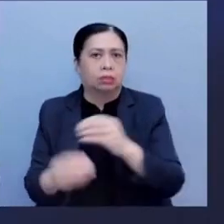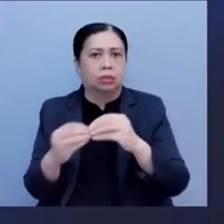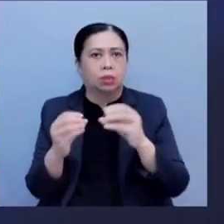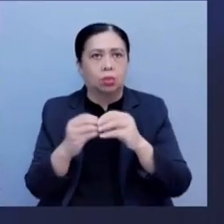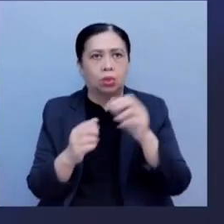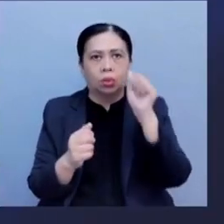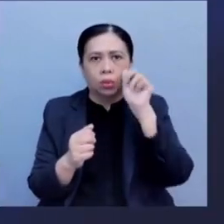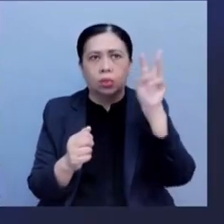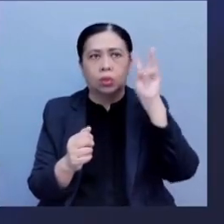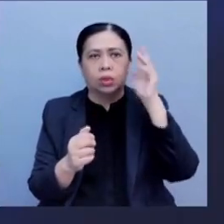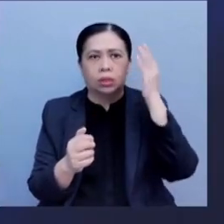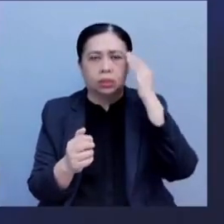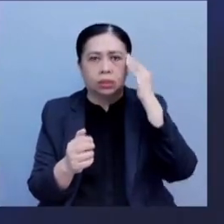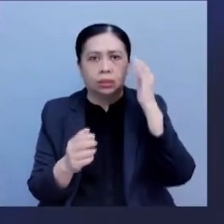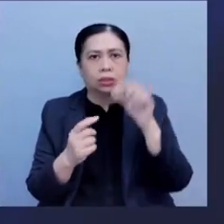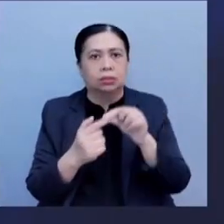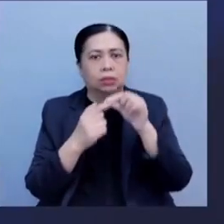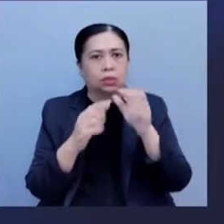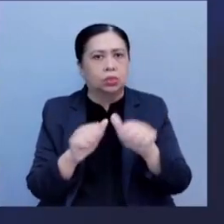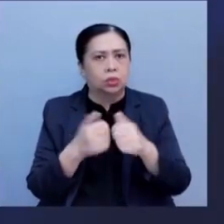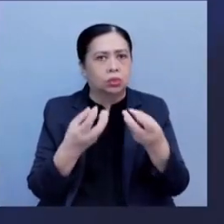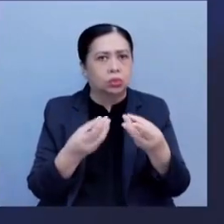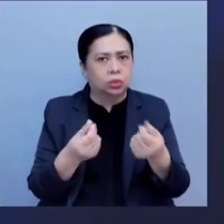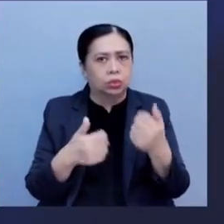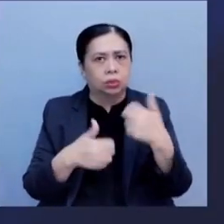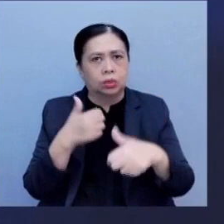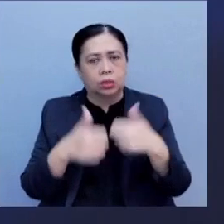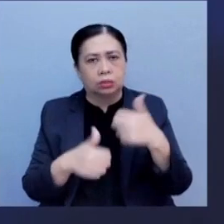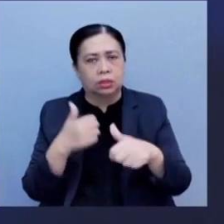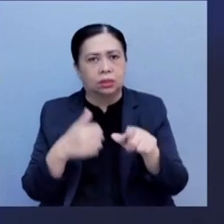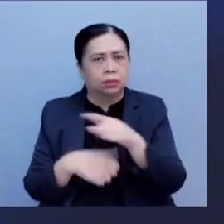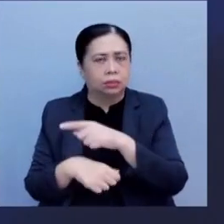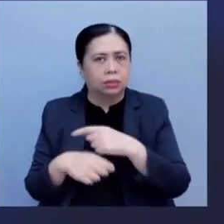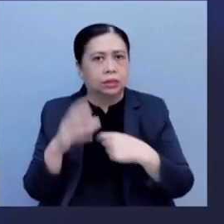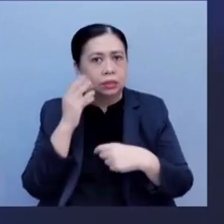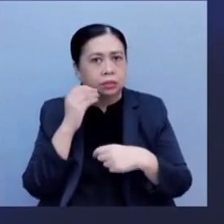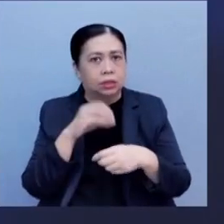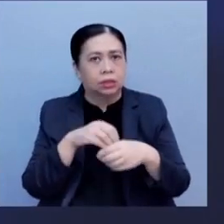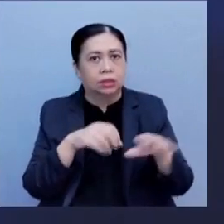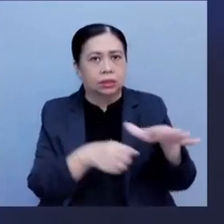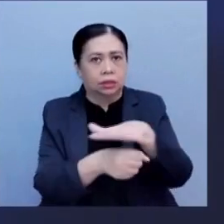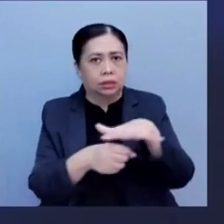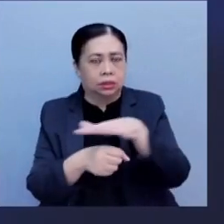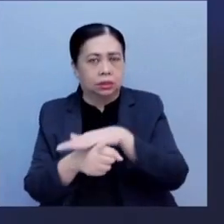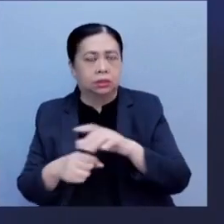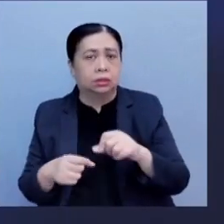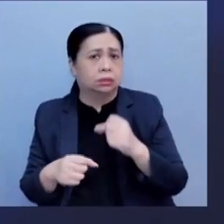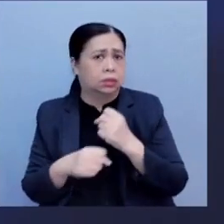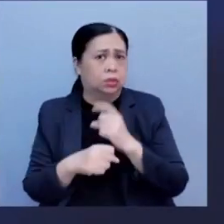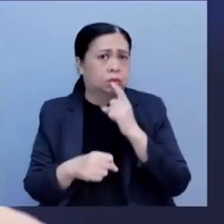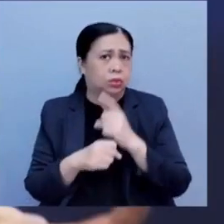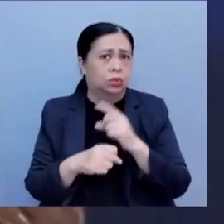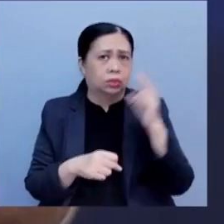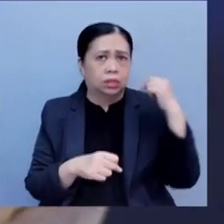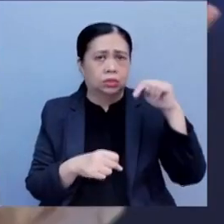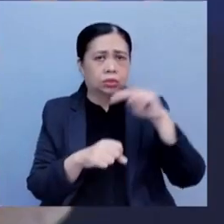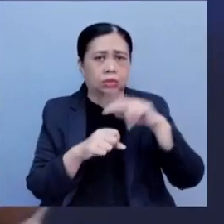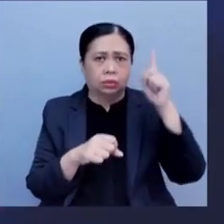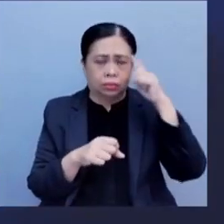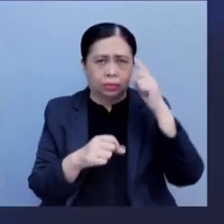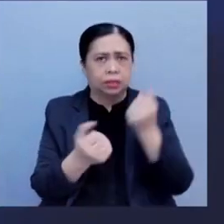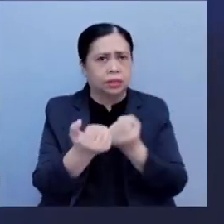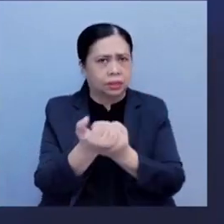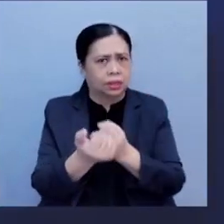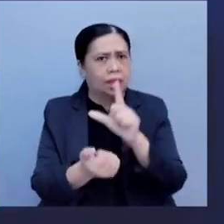knowledgeable, particularly in solving the problems that they are now facing. He also assured that the national government will remain the LGU's